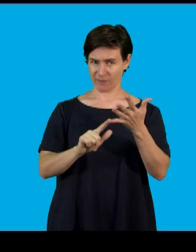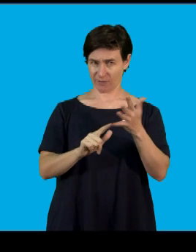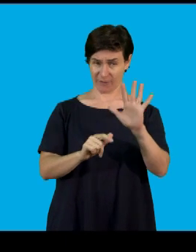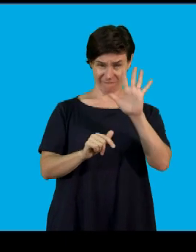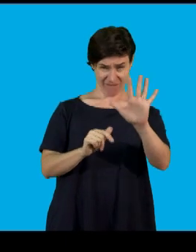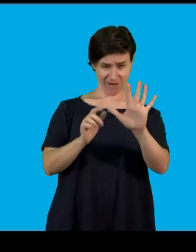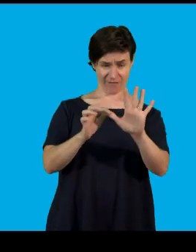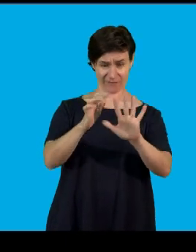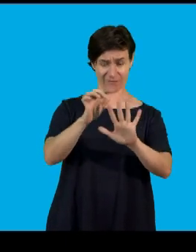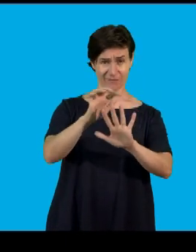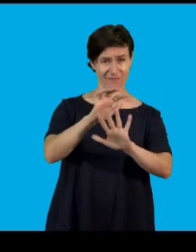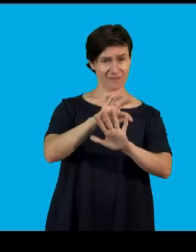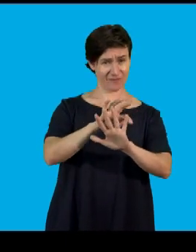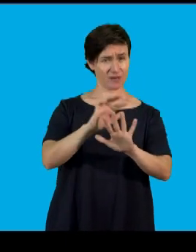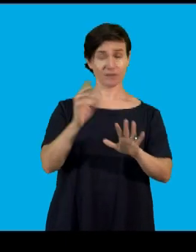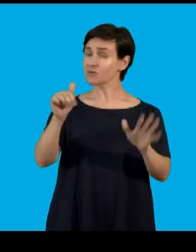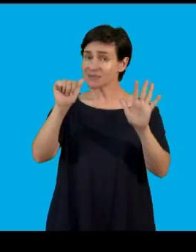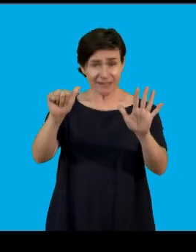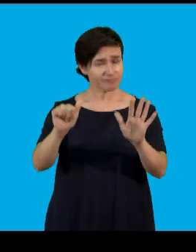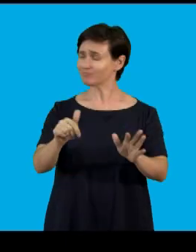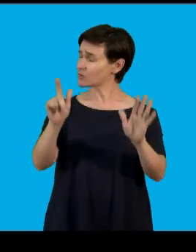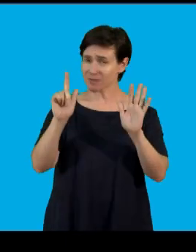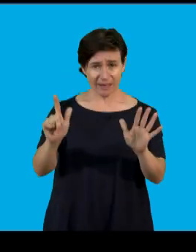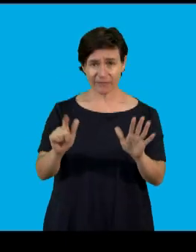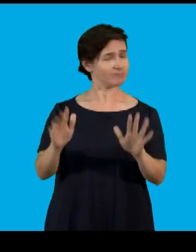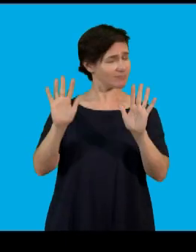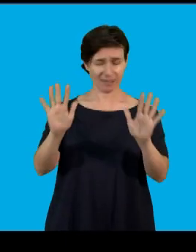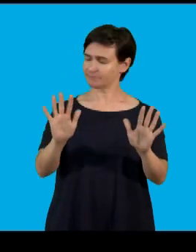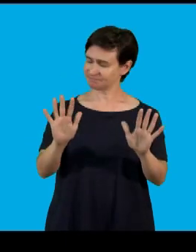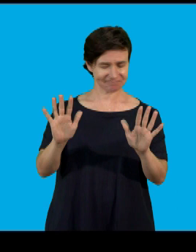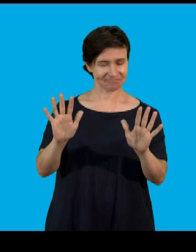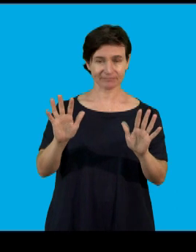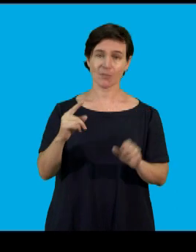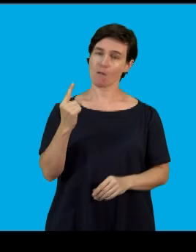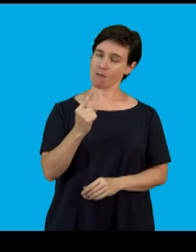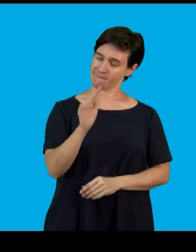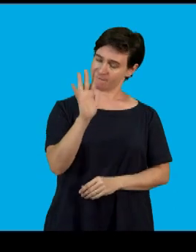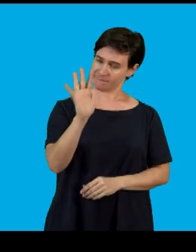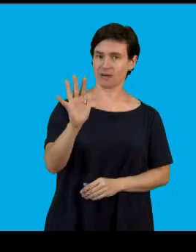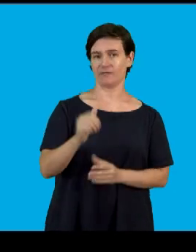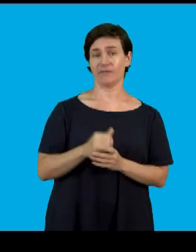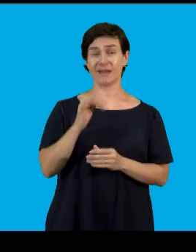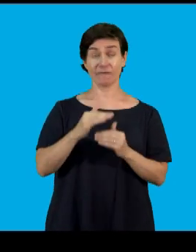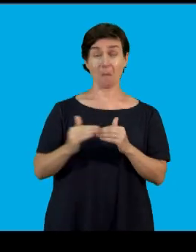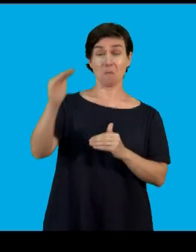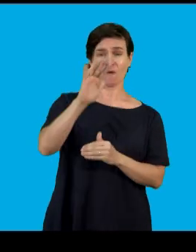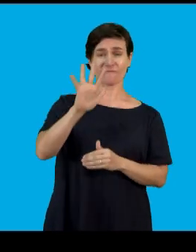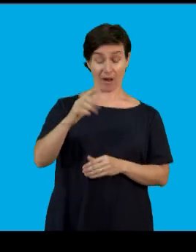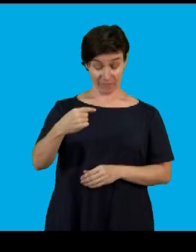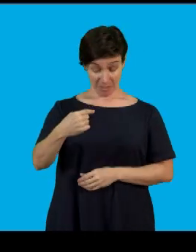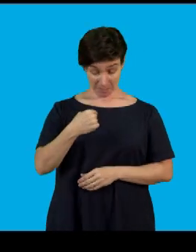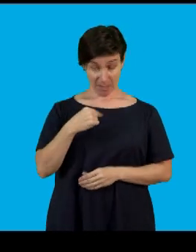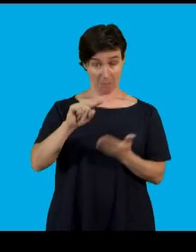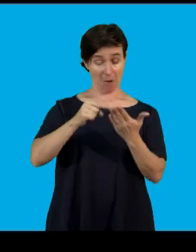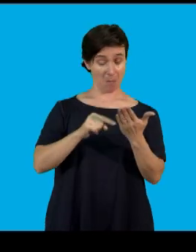are given the number. They say 5. Don't give 6, don't give 7, don't give 10. Because once you give more than 5, then as a marker,